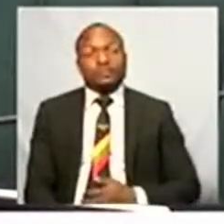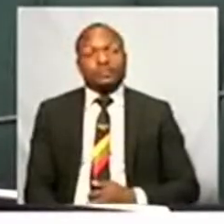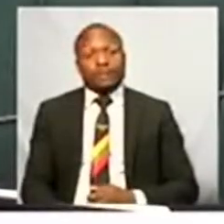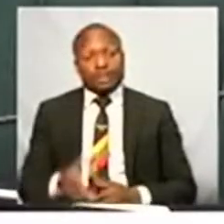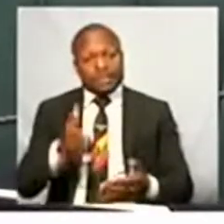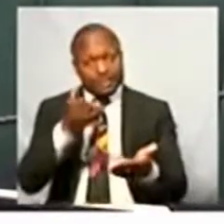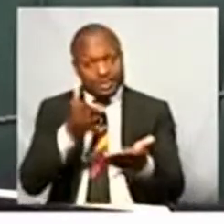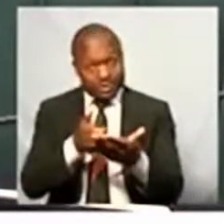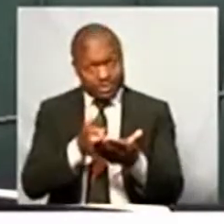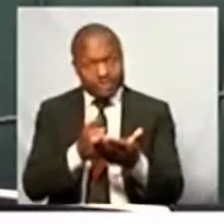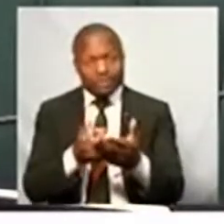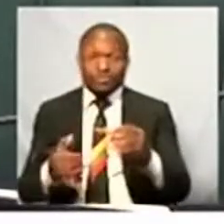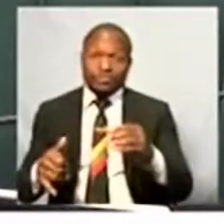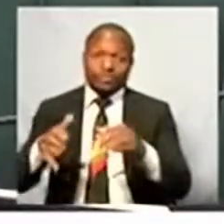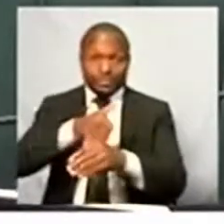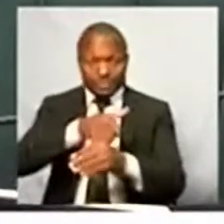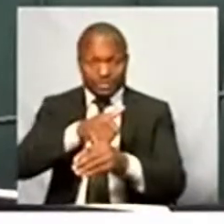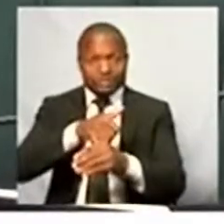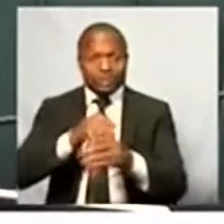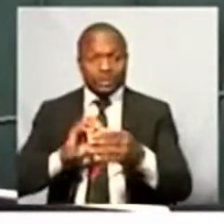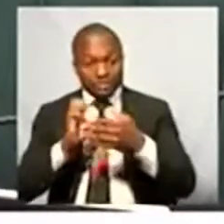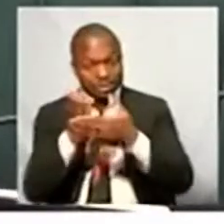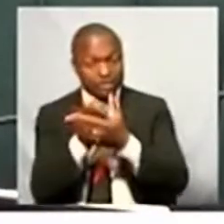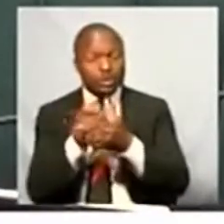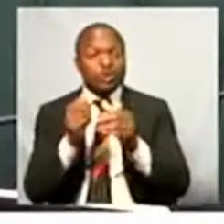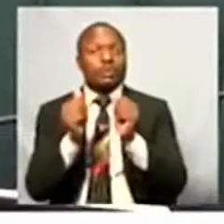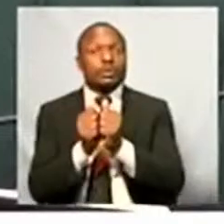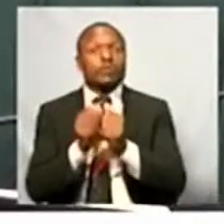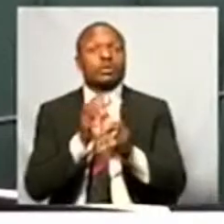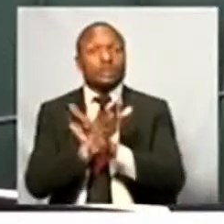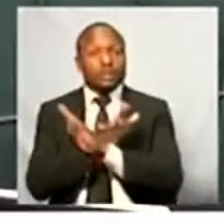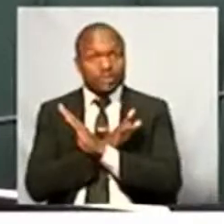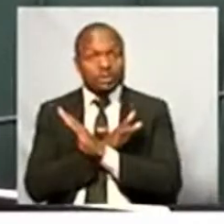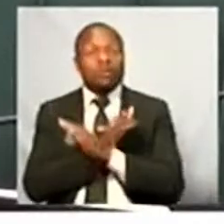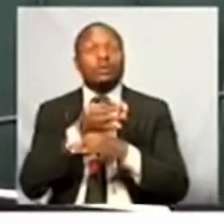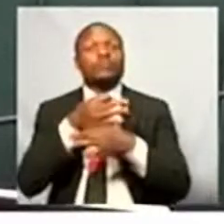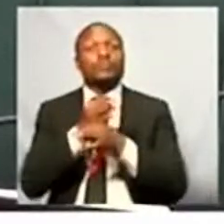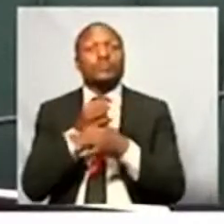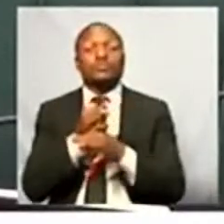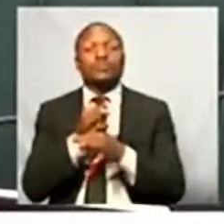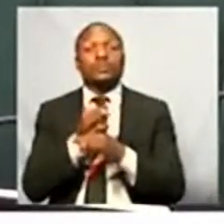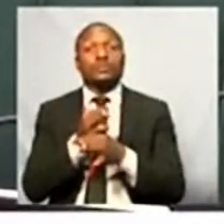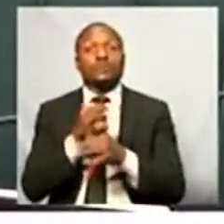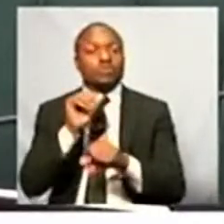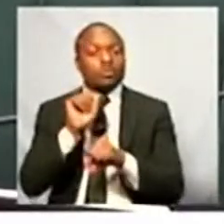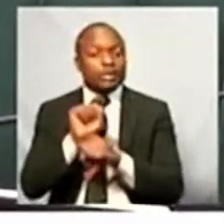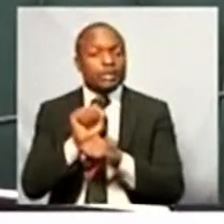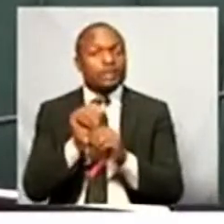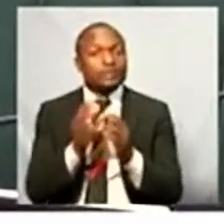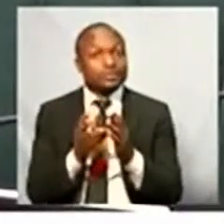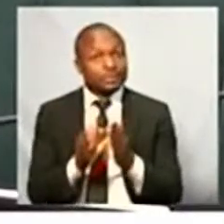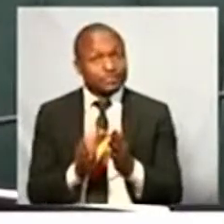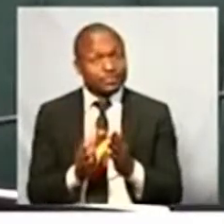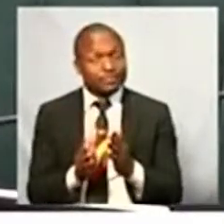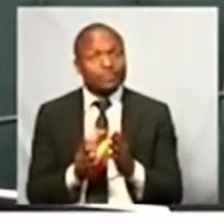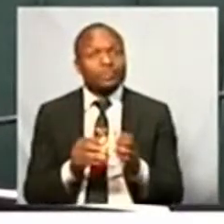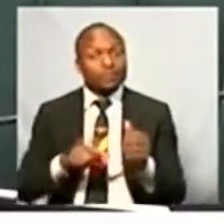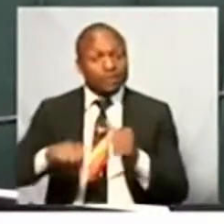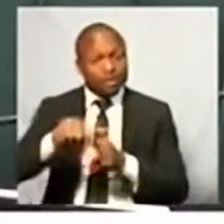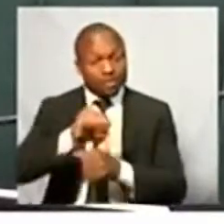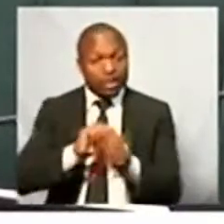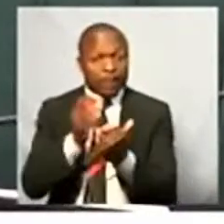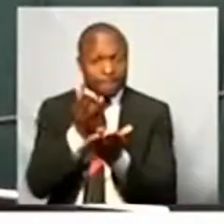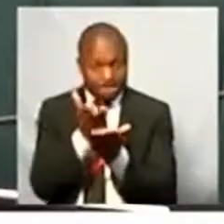These have included, Madam Speaker, engagements with the Zambia Federation of Employers, particularly around the